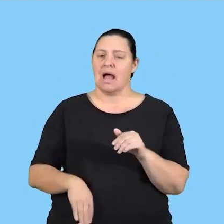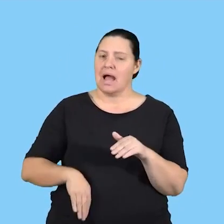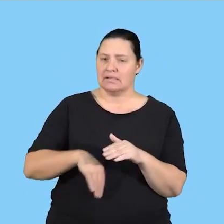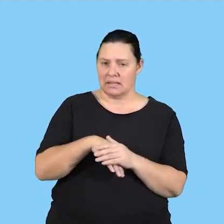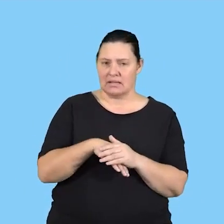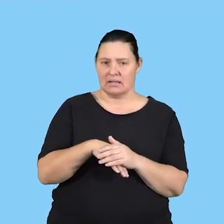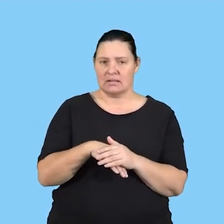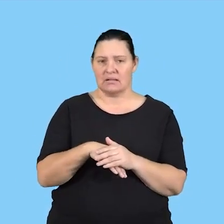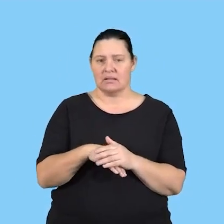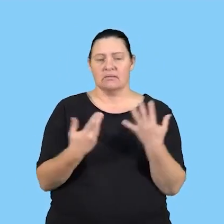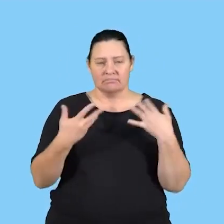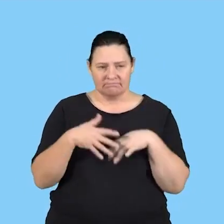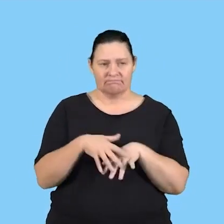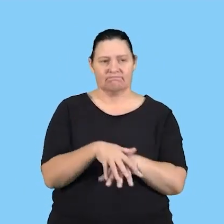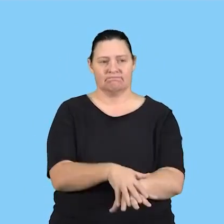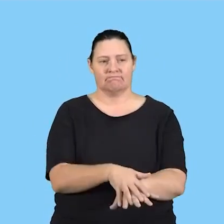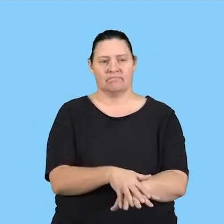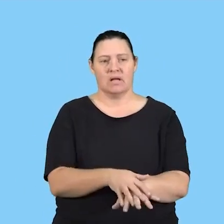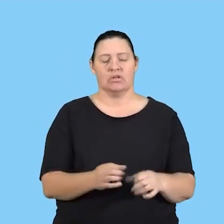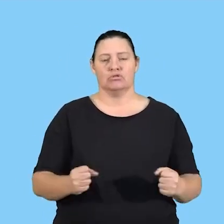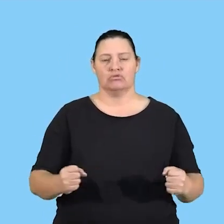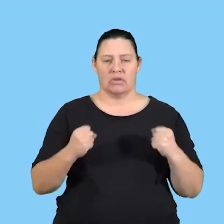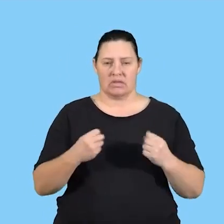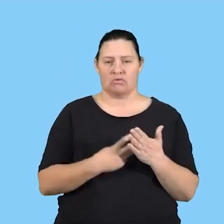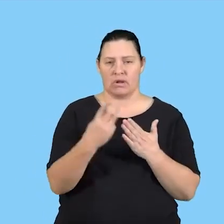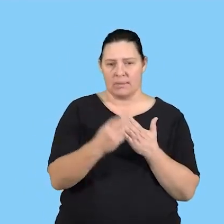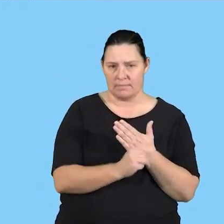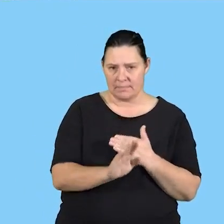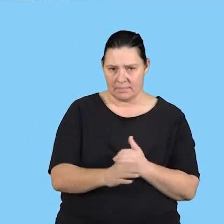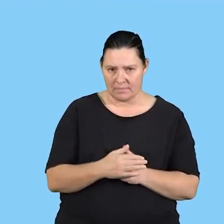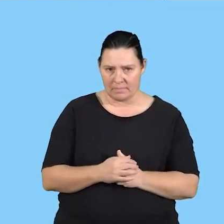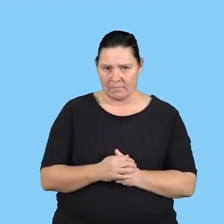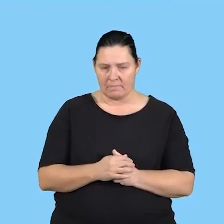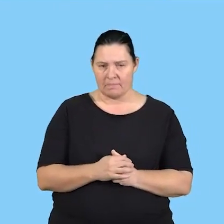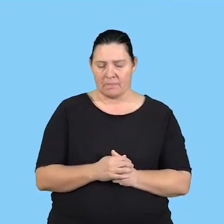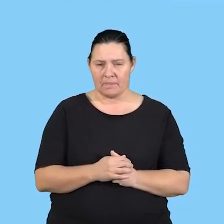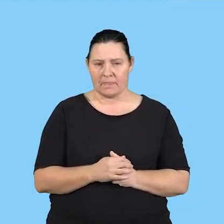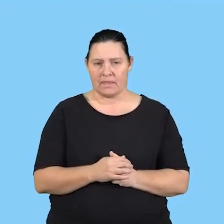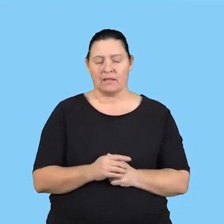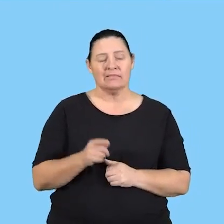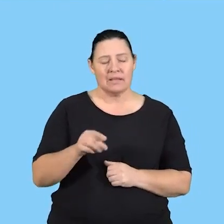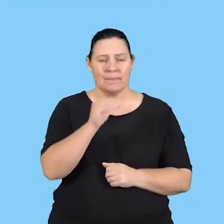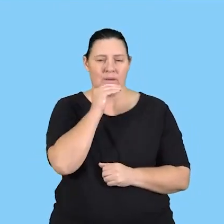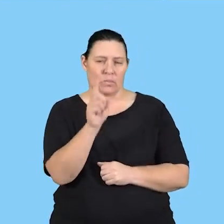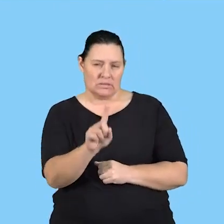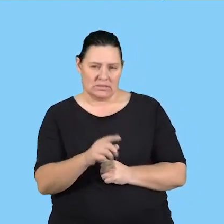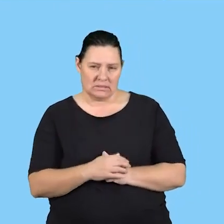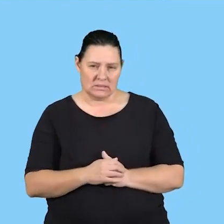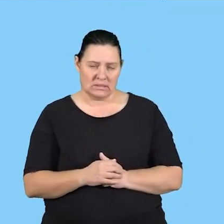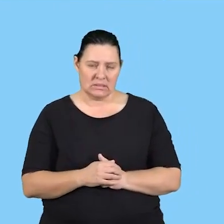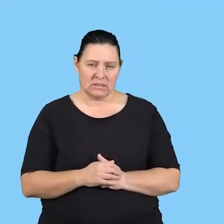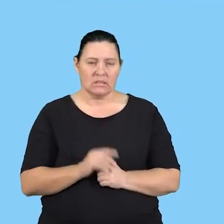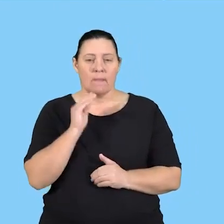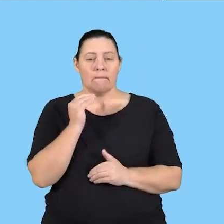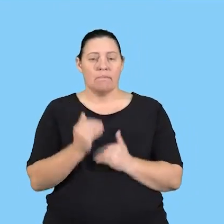until the implementation of the strengthened curriculum, which therefore means that